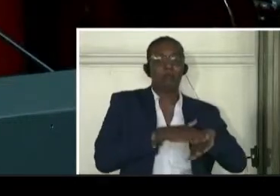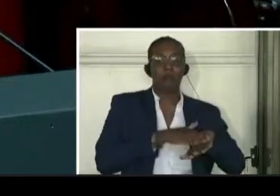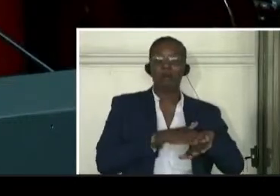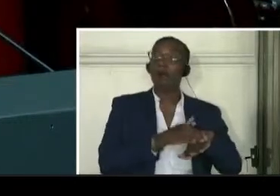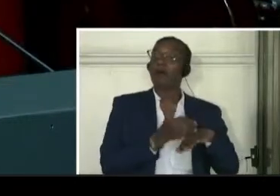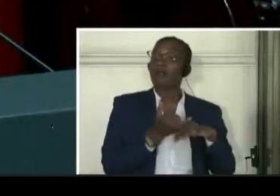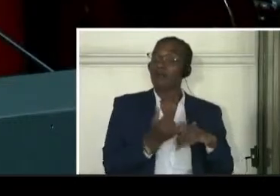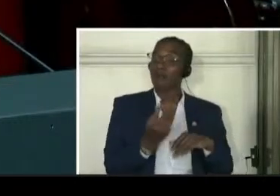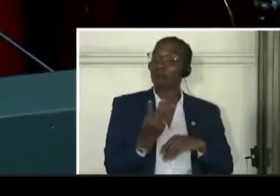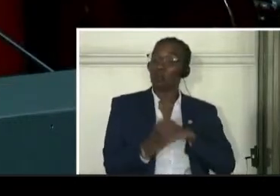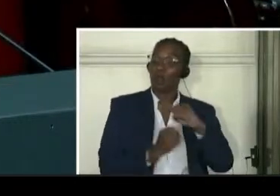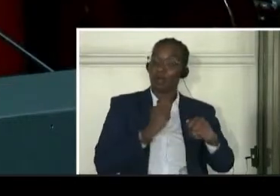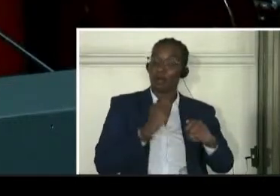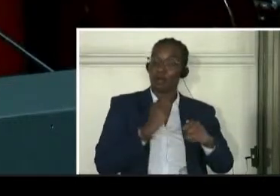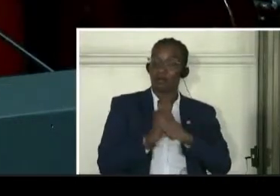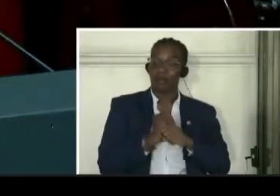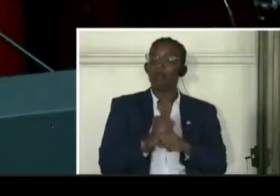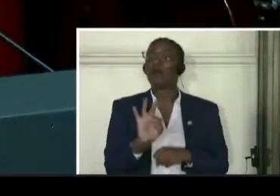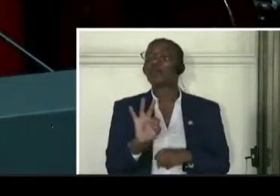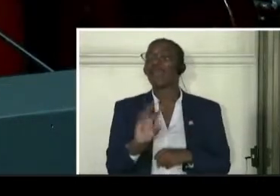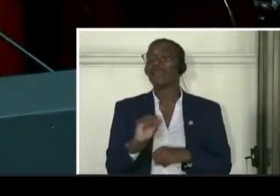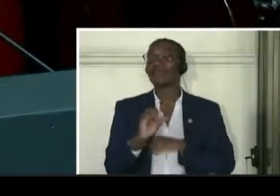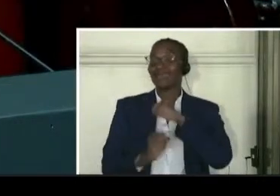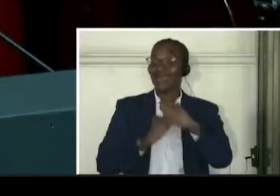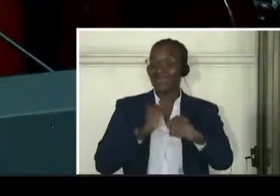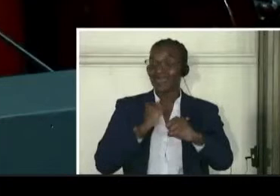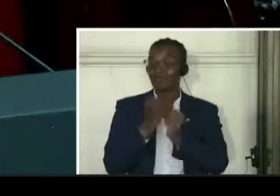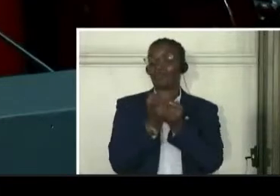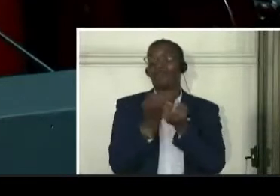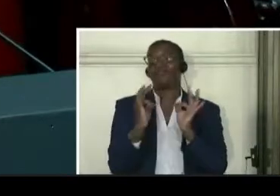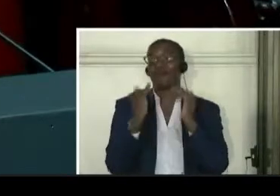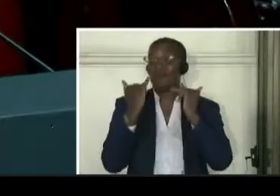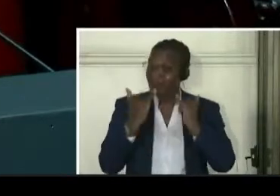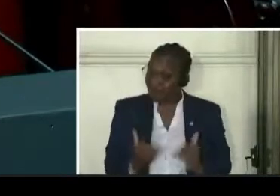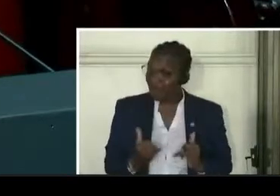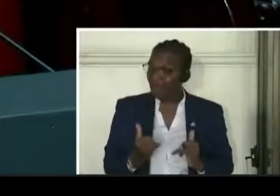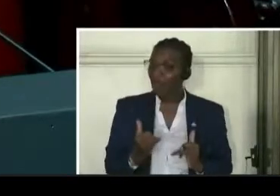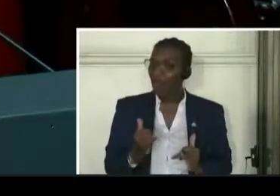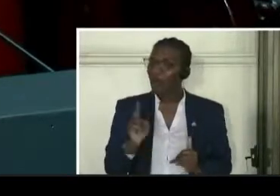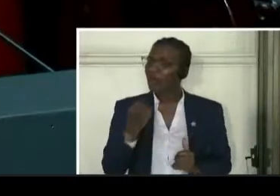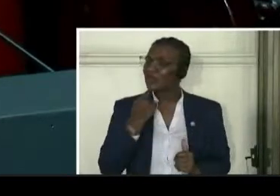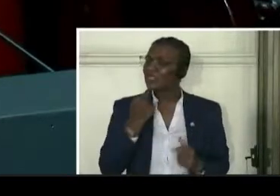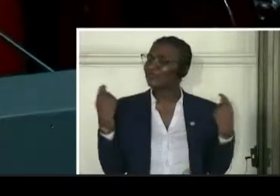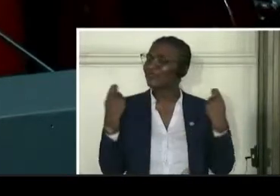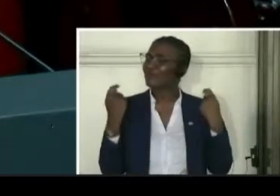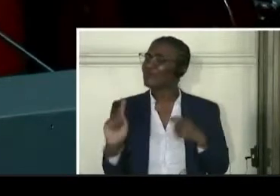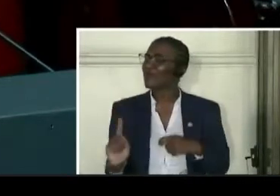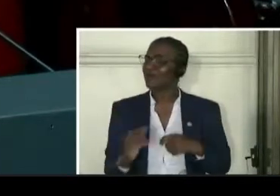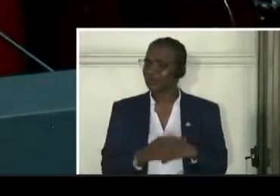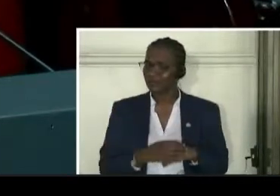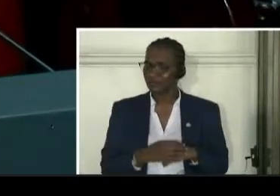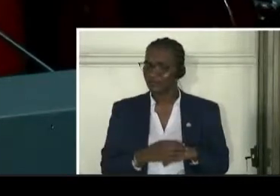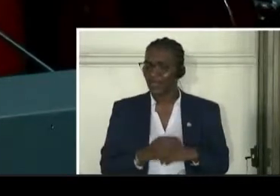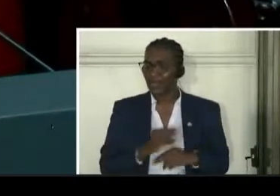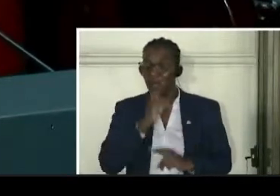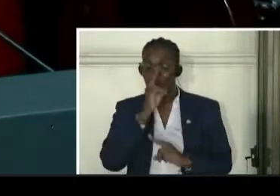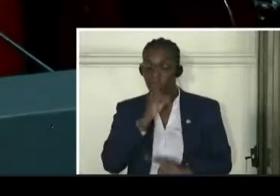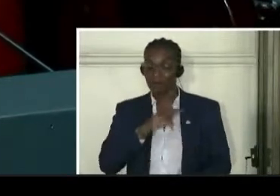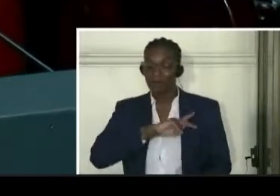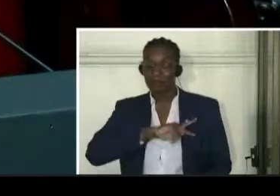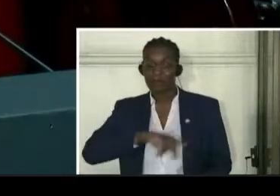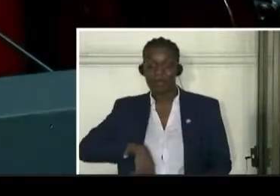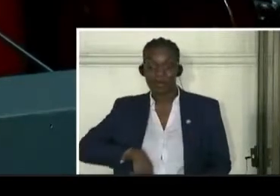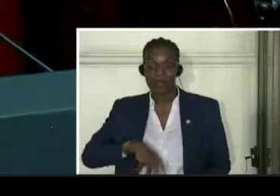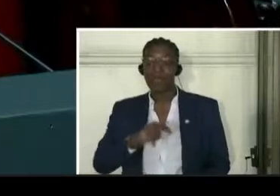about 2 years away from 3 decades of democratic governance. What will you celebrate? Honorable Premier and